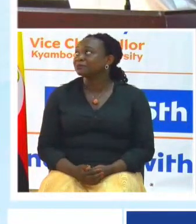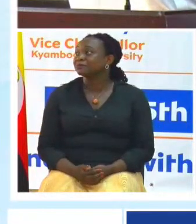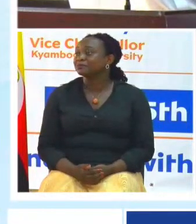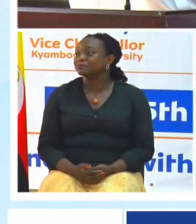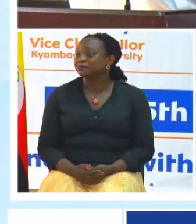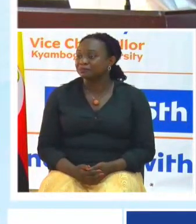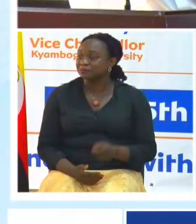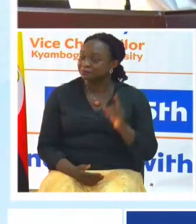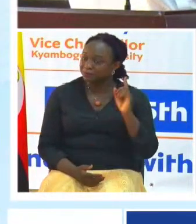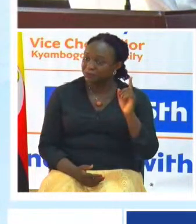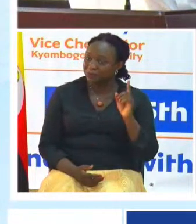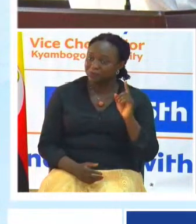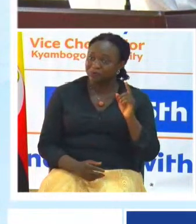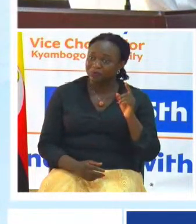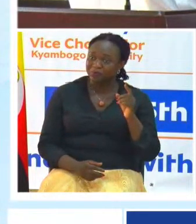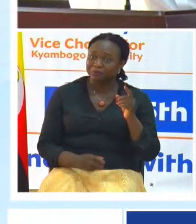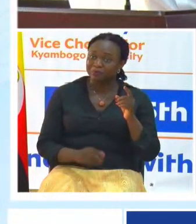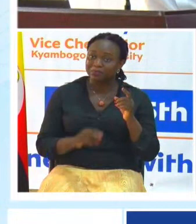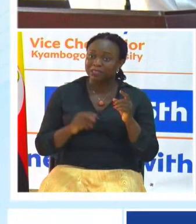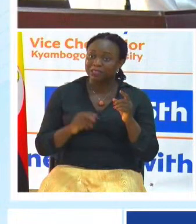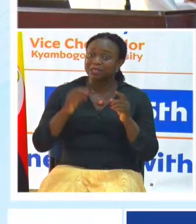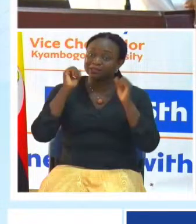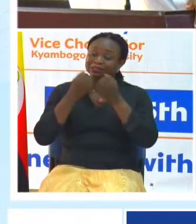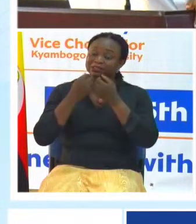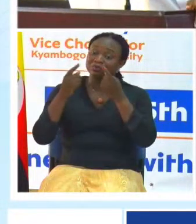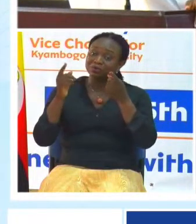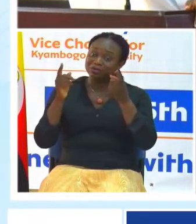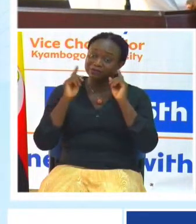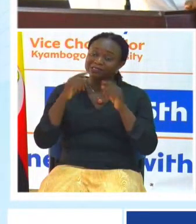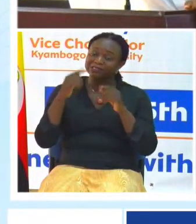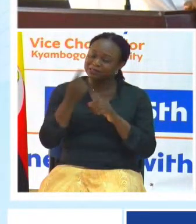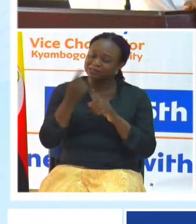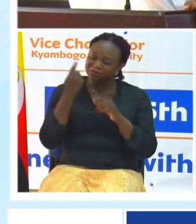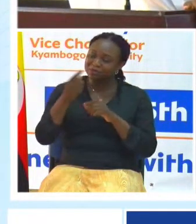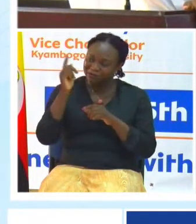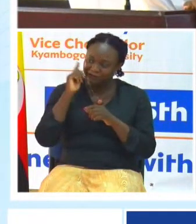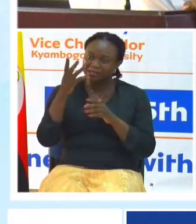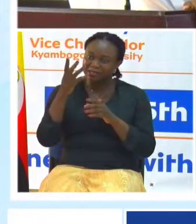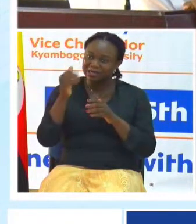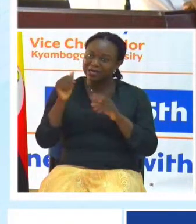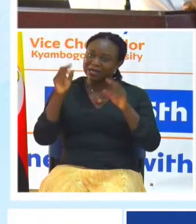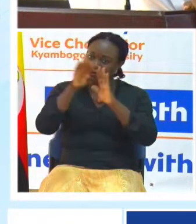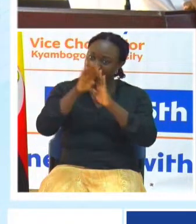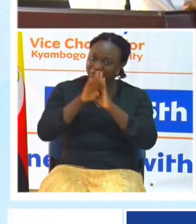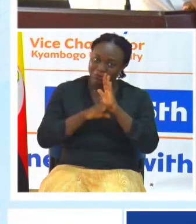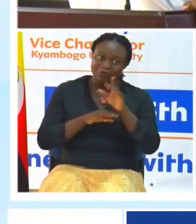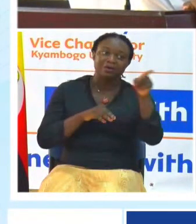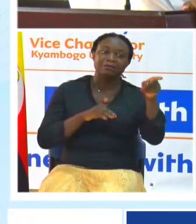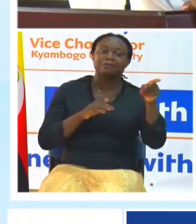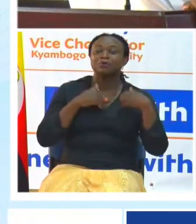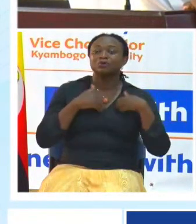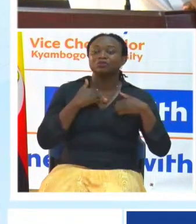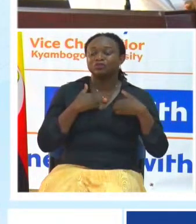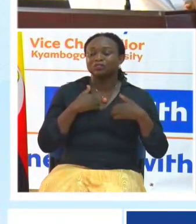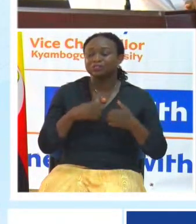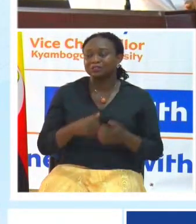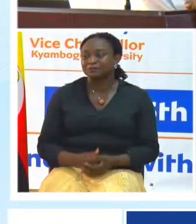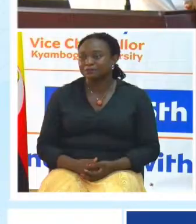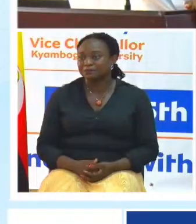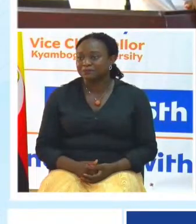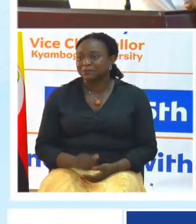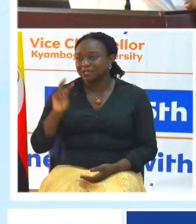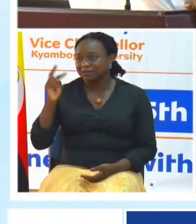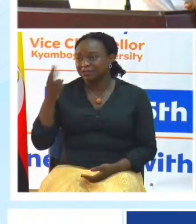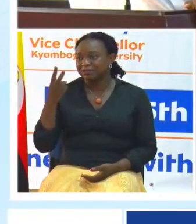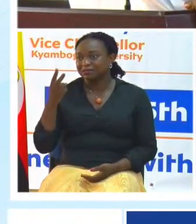Aha, that's one answer. Kyambogo University is the only university in Uganda that had a course that I wanted to do. Okay, now I want to get the